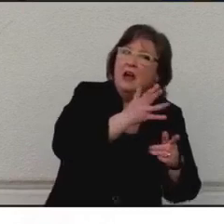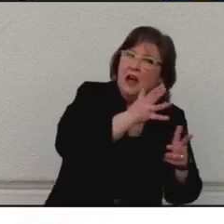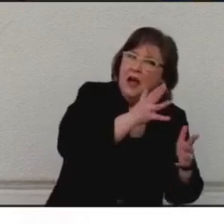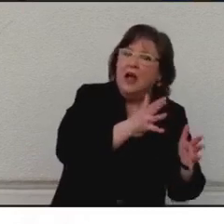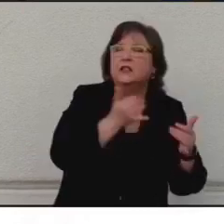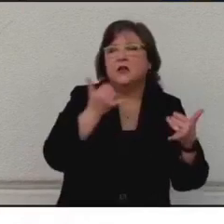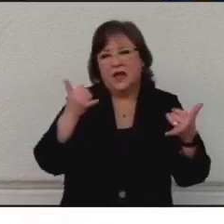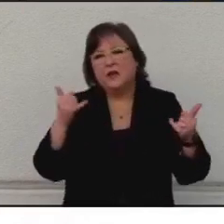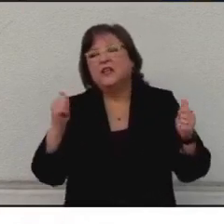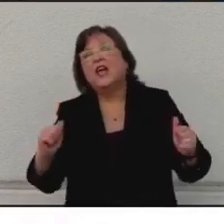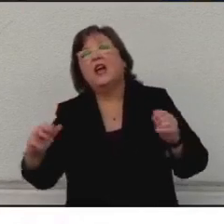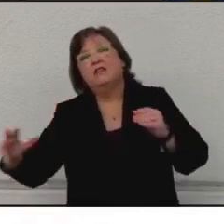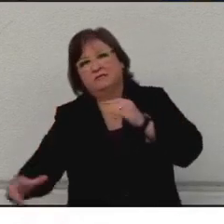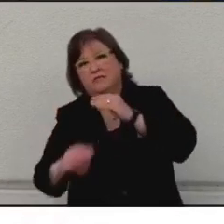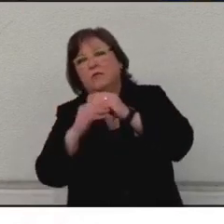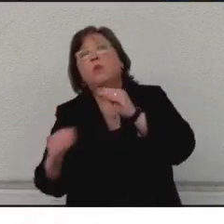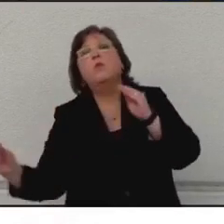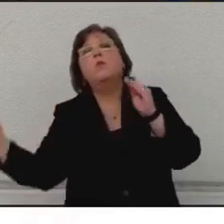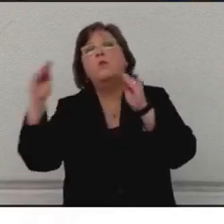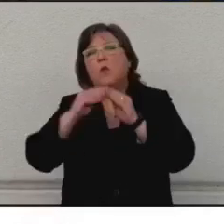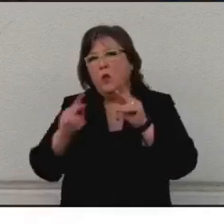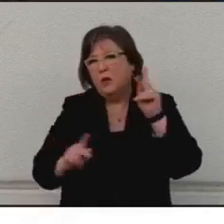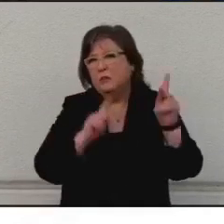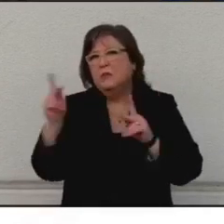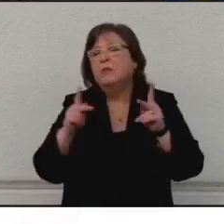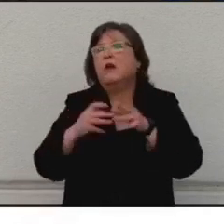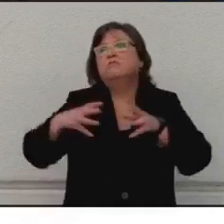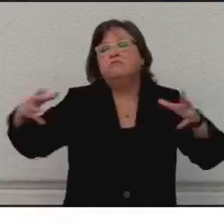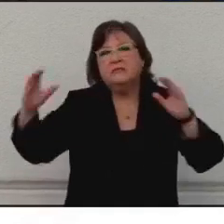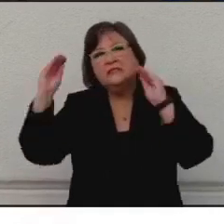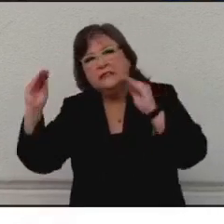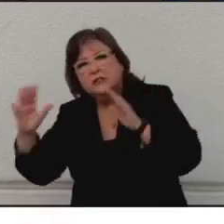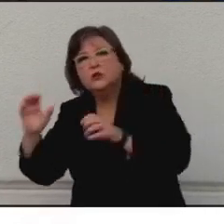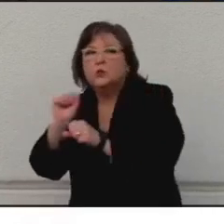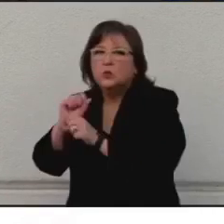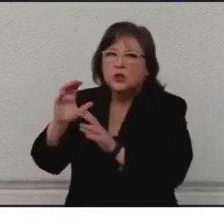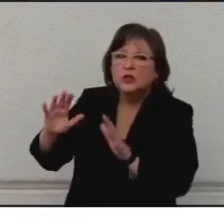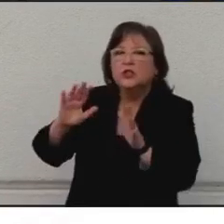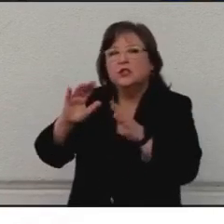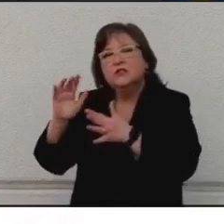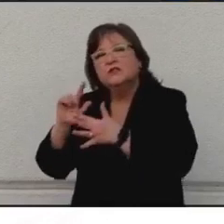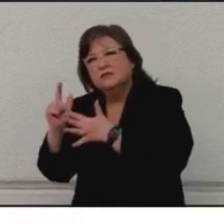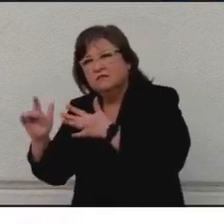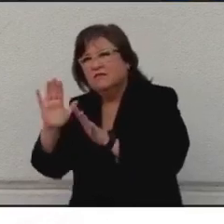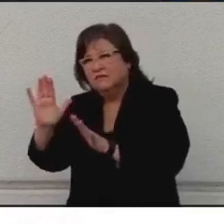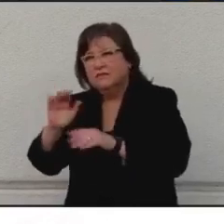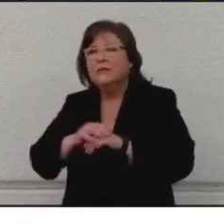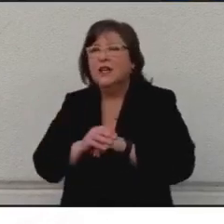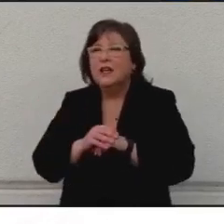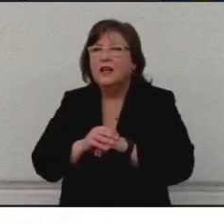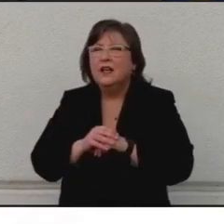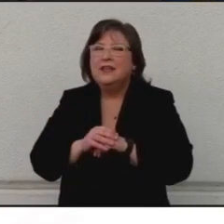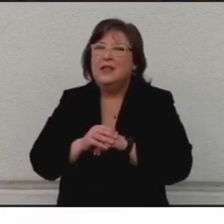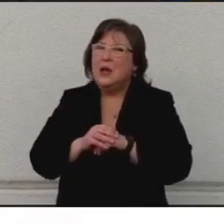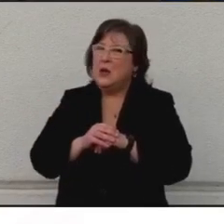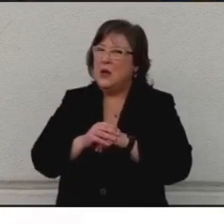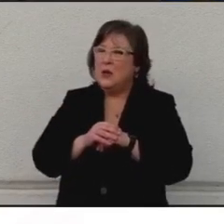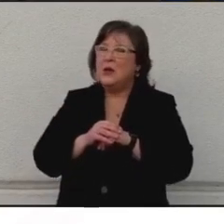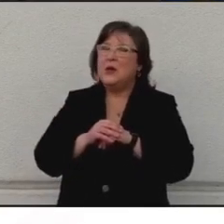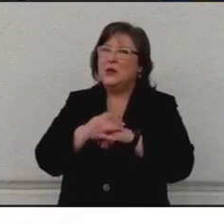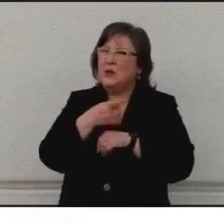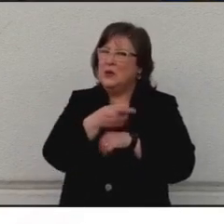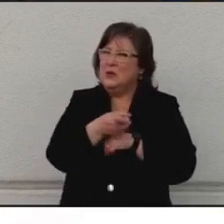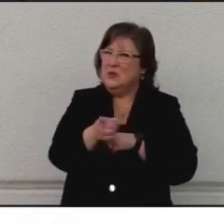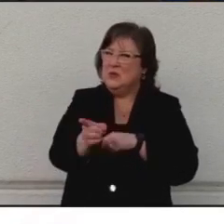So a final message as we roll out vaccine, really want to encourage everyone, when you do become eligible, please